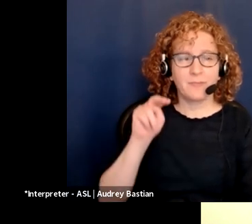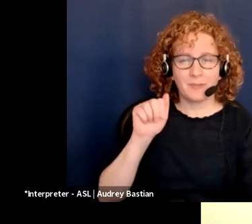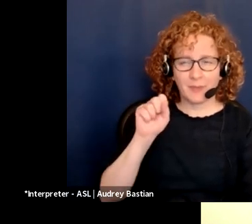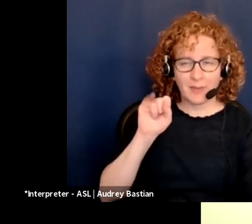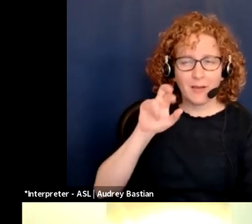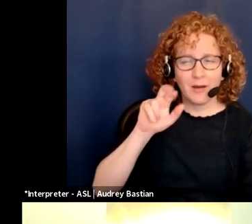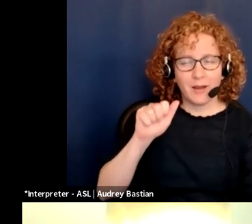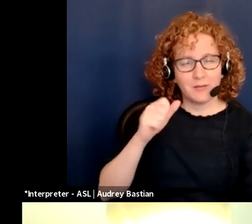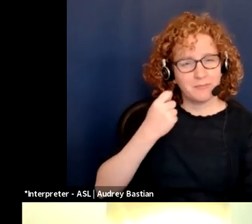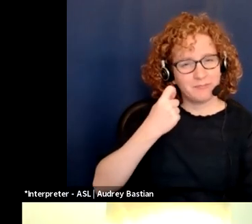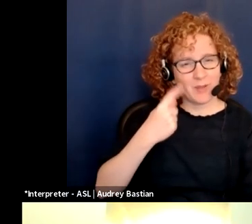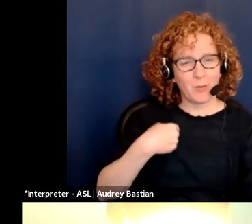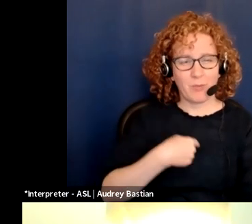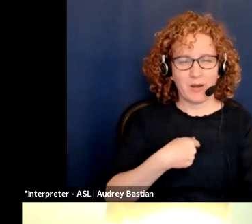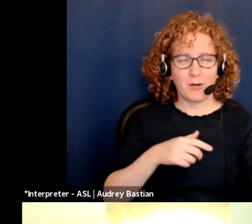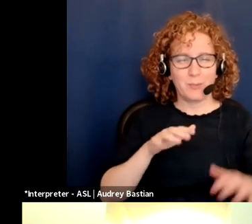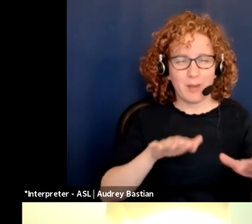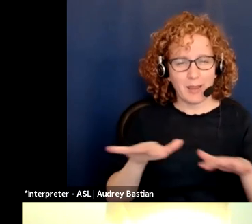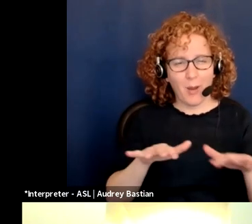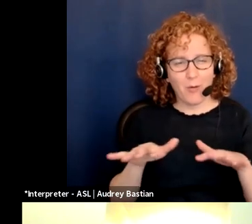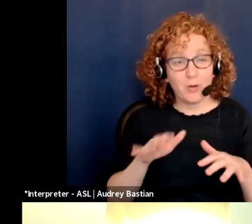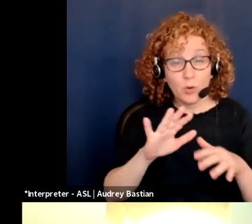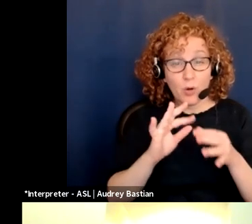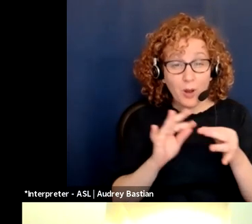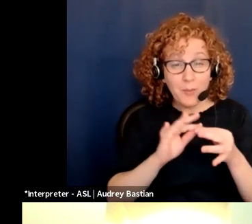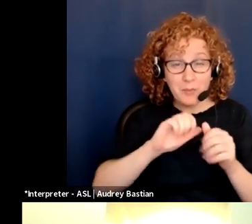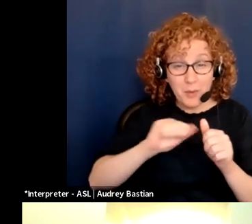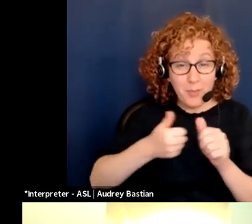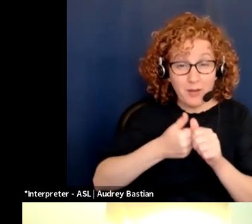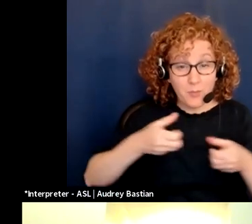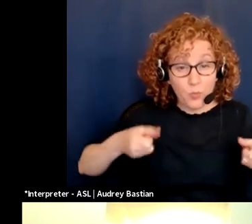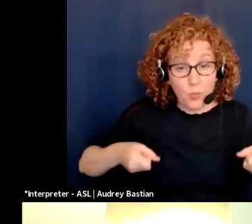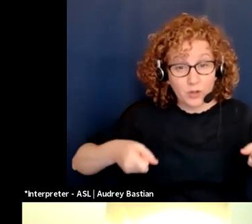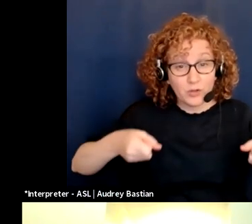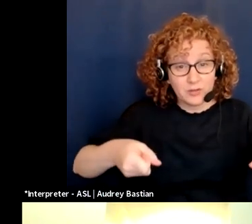As long as we're hanging out here, your comment about backup walkers